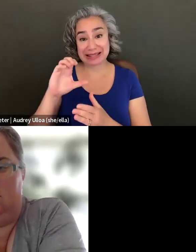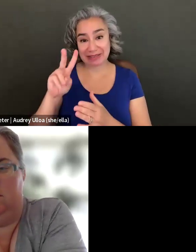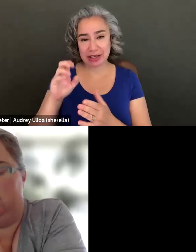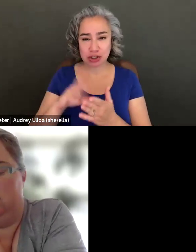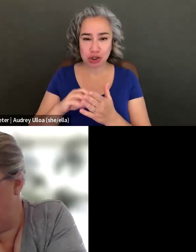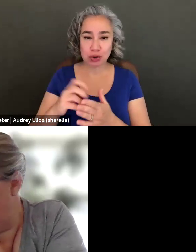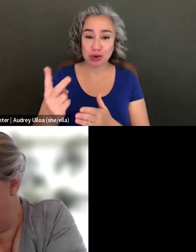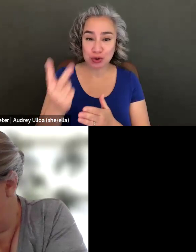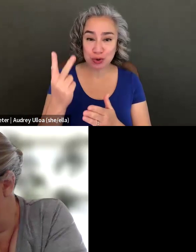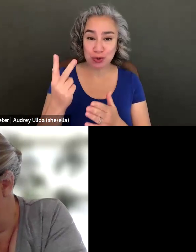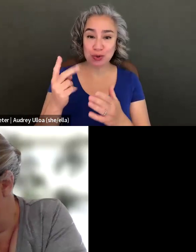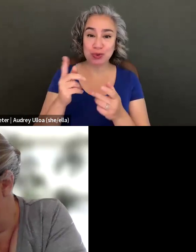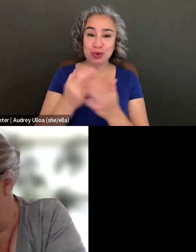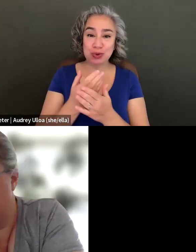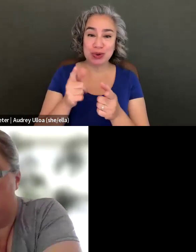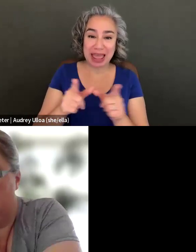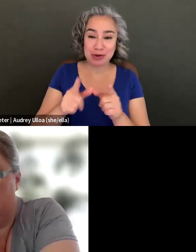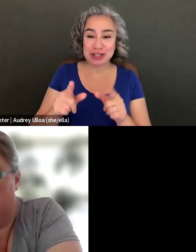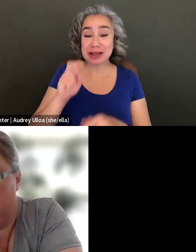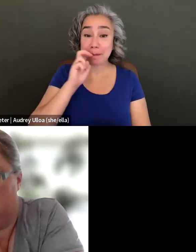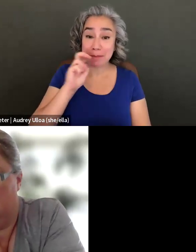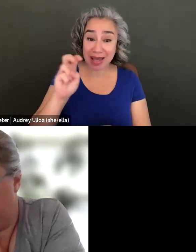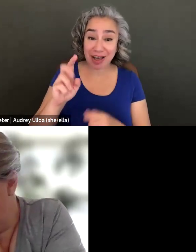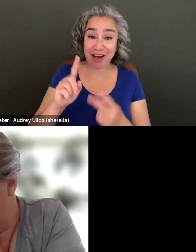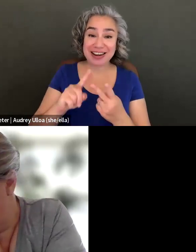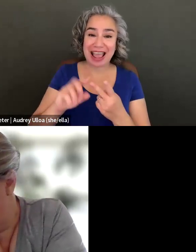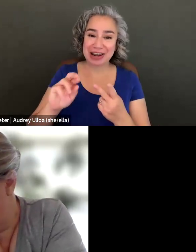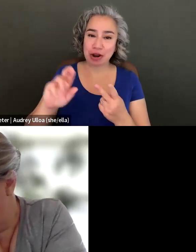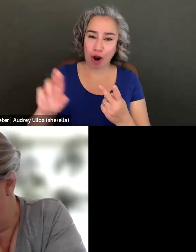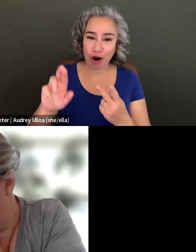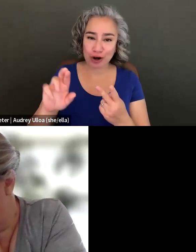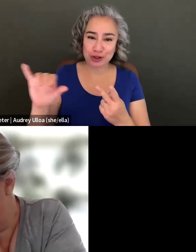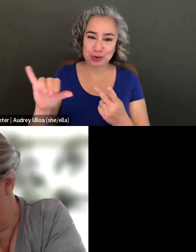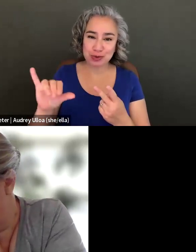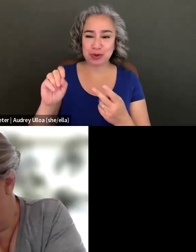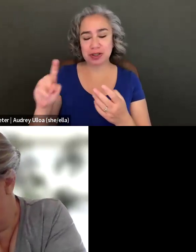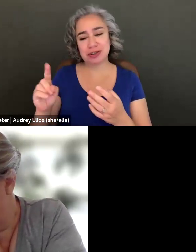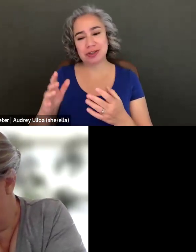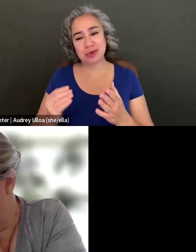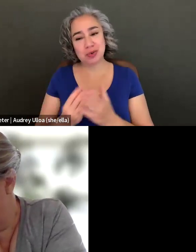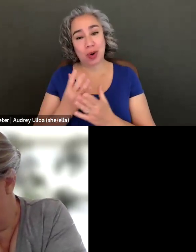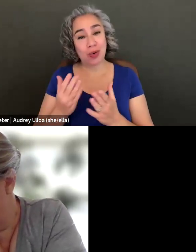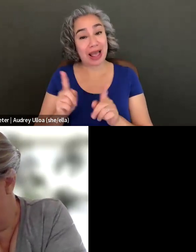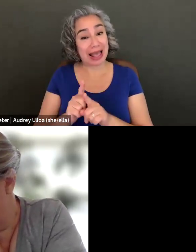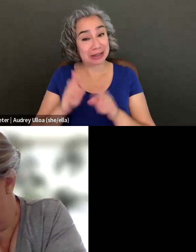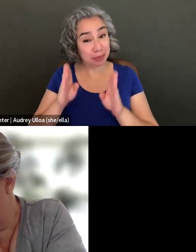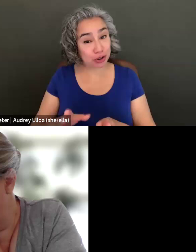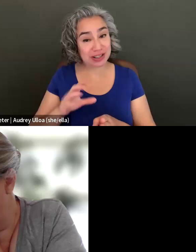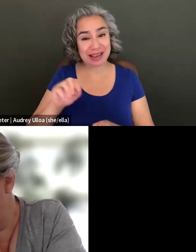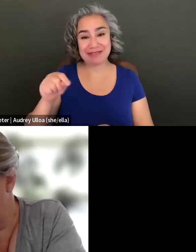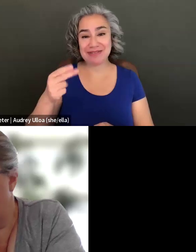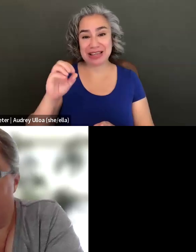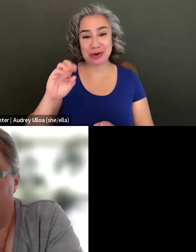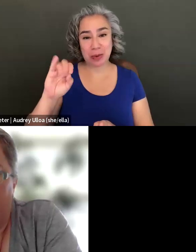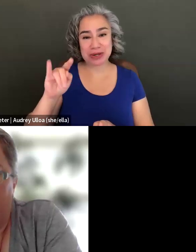two in both Python and R. It's been such a pleasure to see her grow as a person and as a phenotyper. So welcome, Caitlyn. Thank